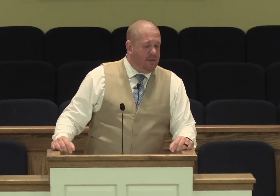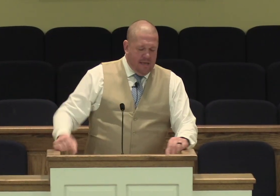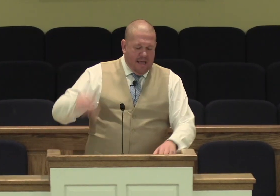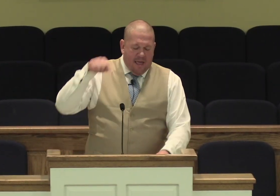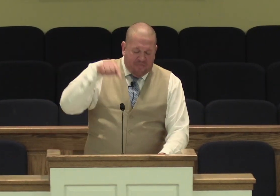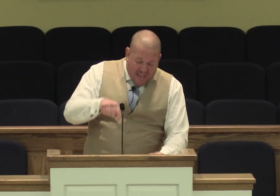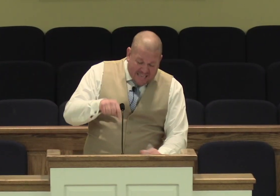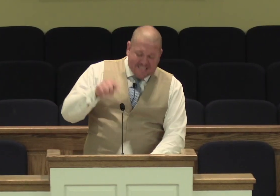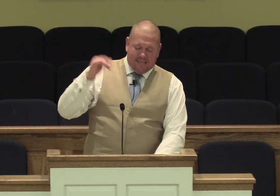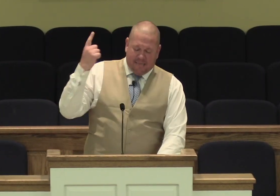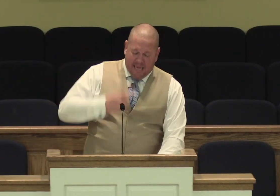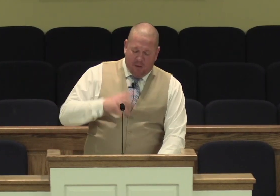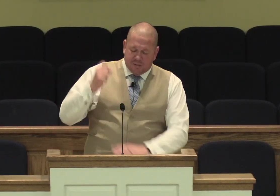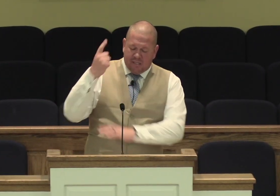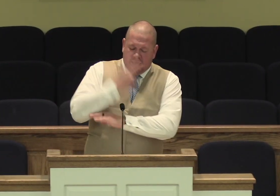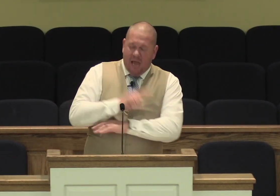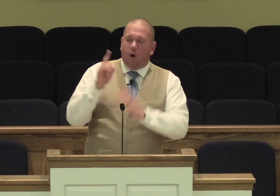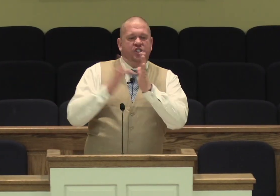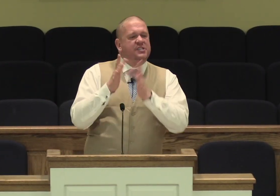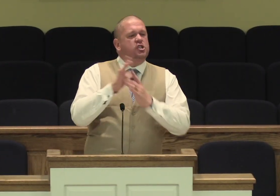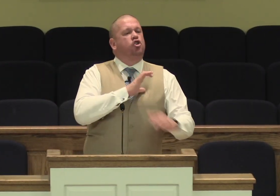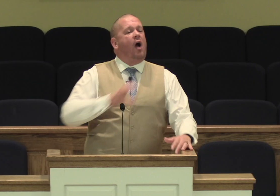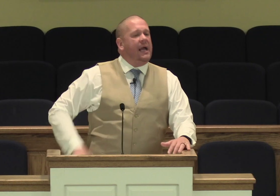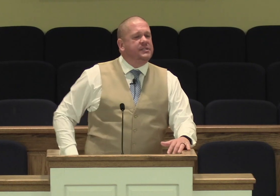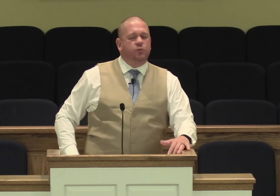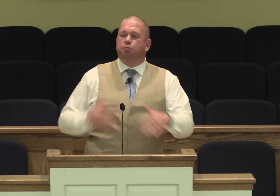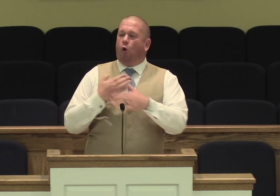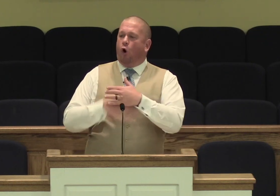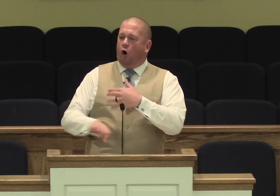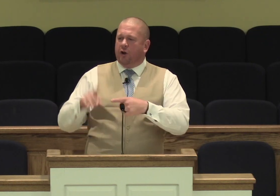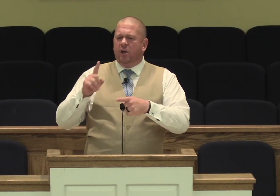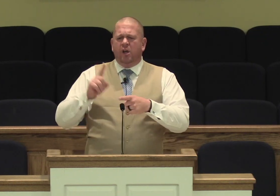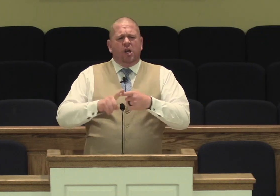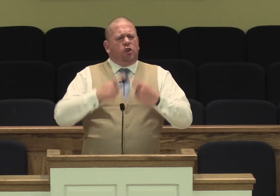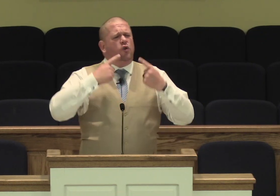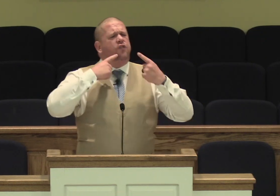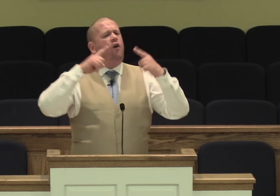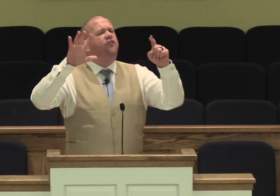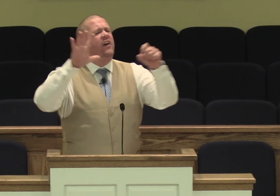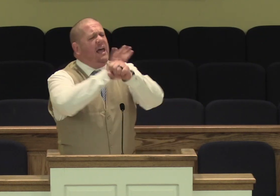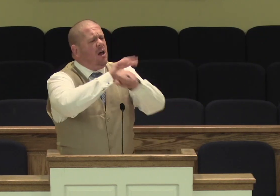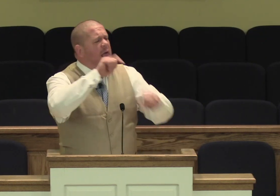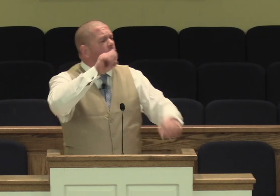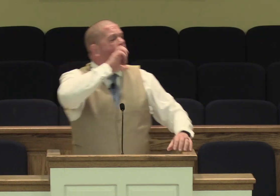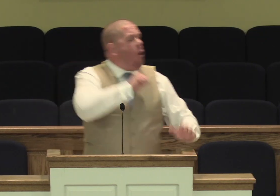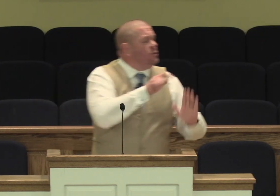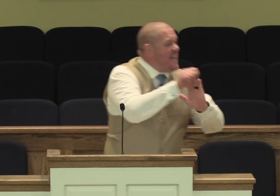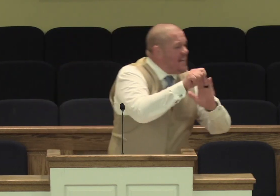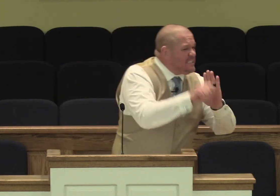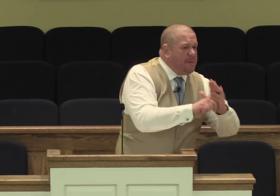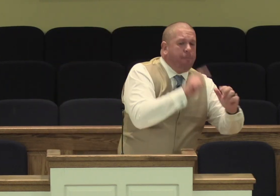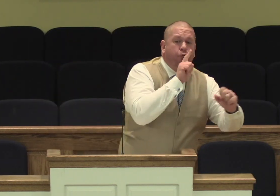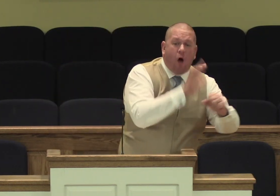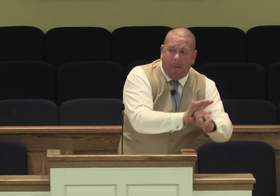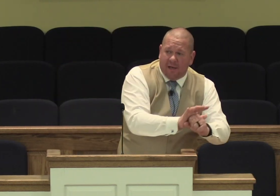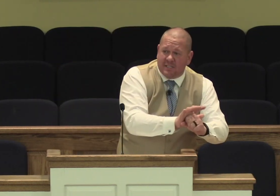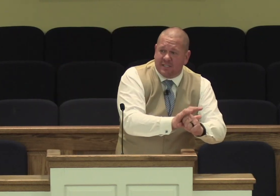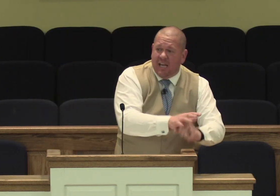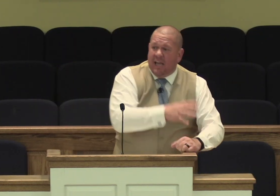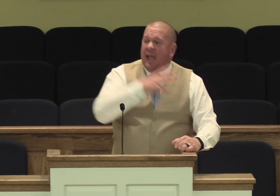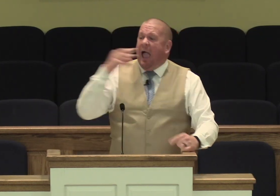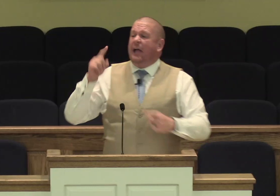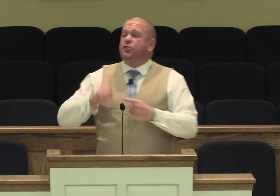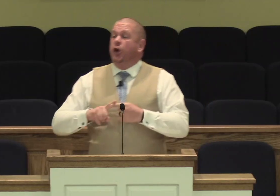eternities. This day was the day where Jesus Christ was born to fulfill an Old Testament